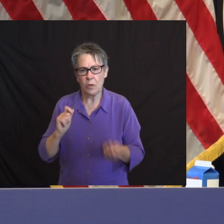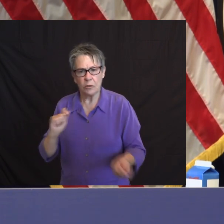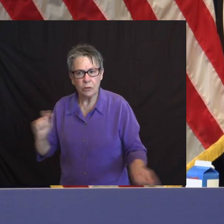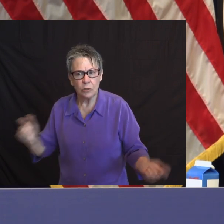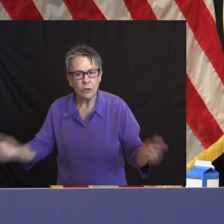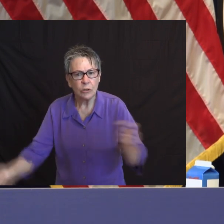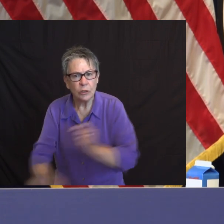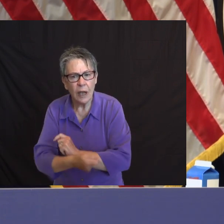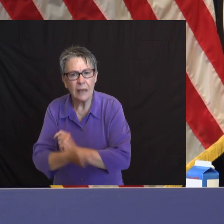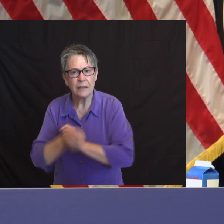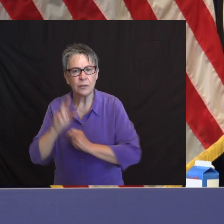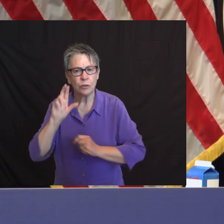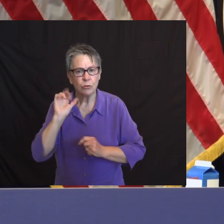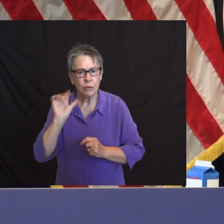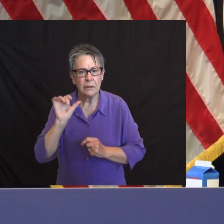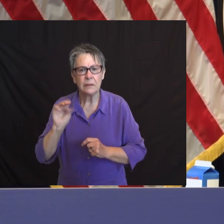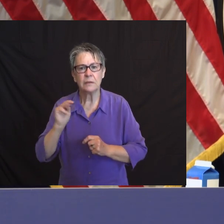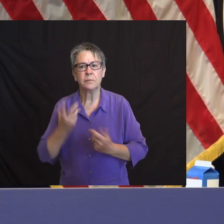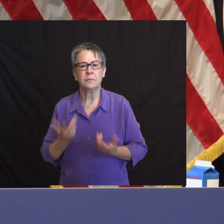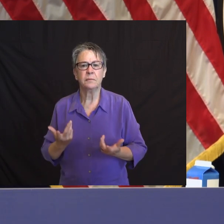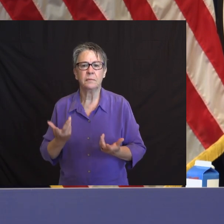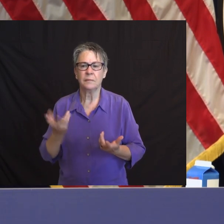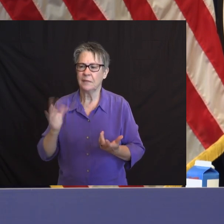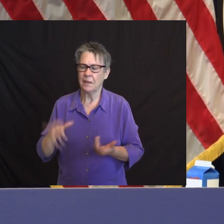that. I